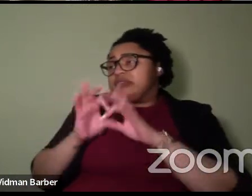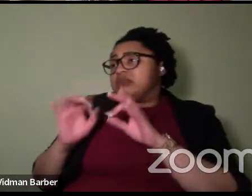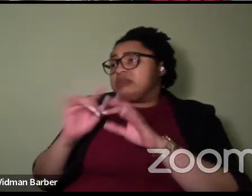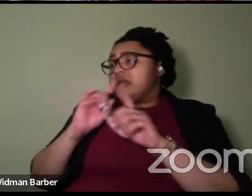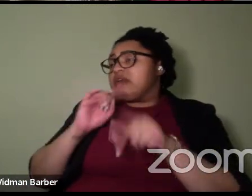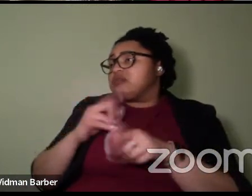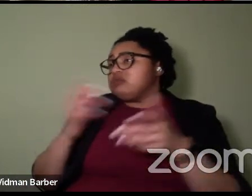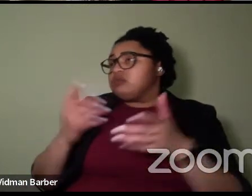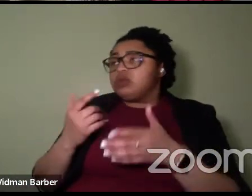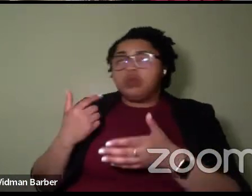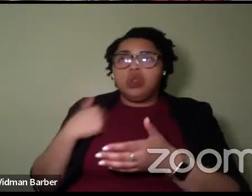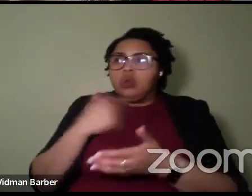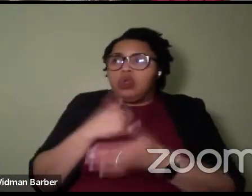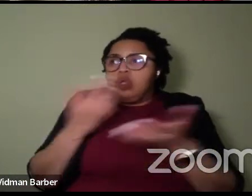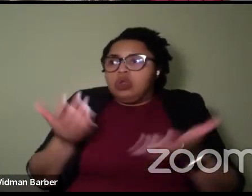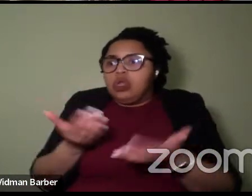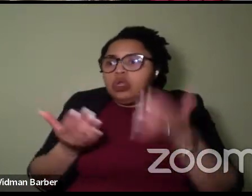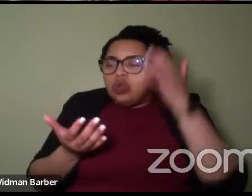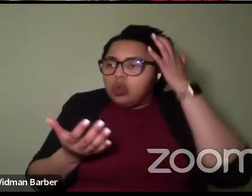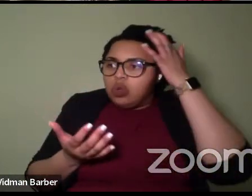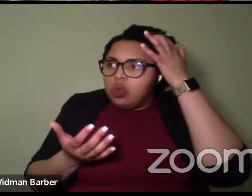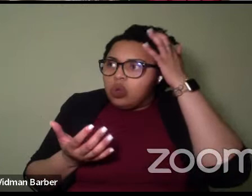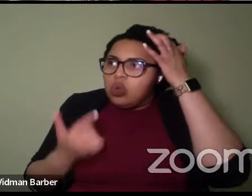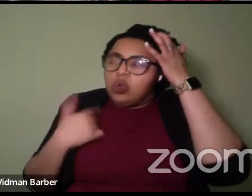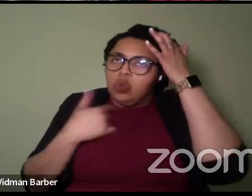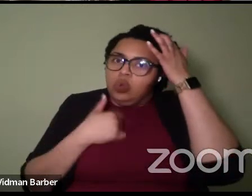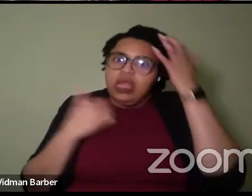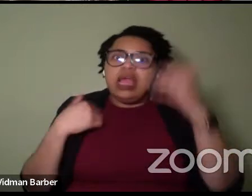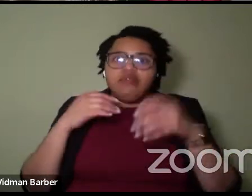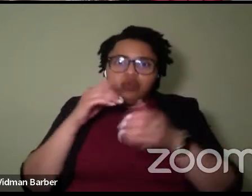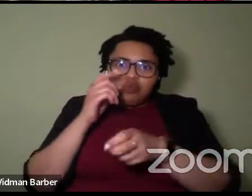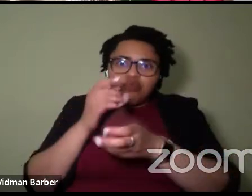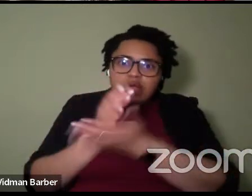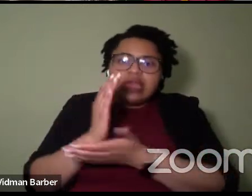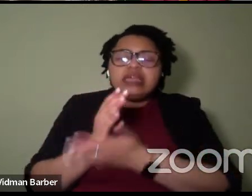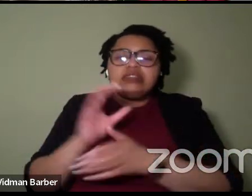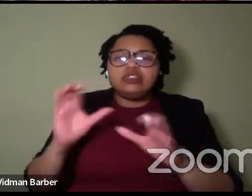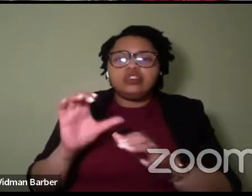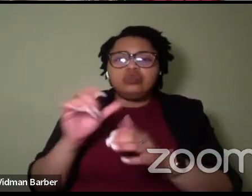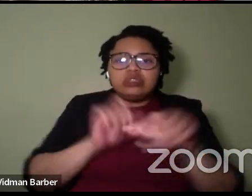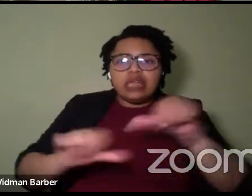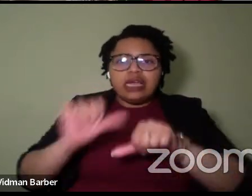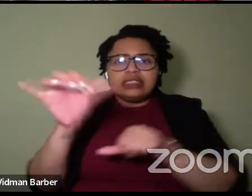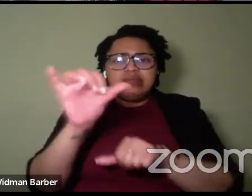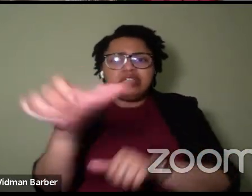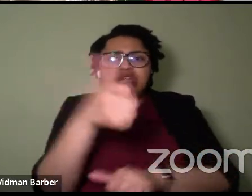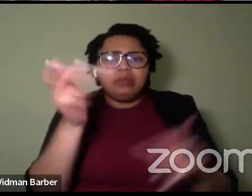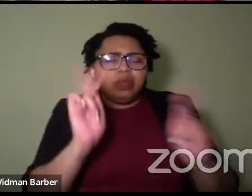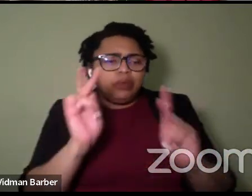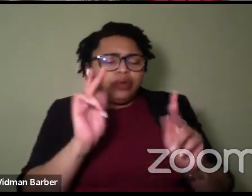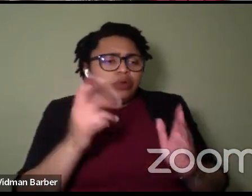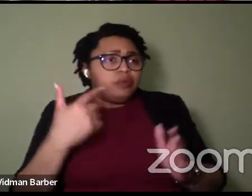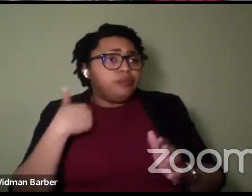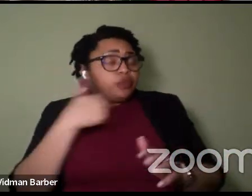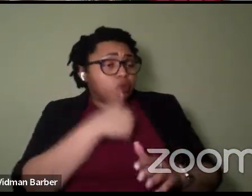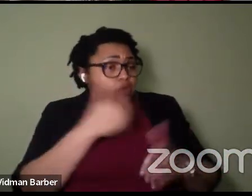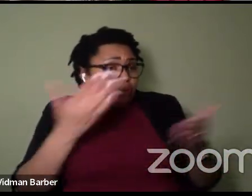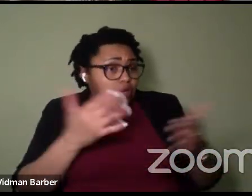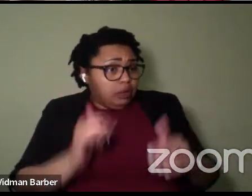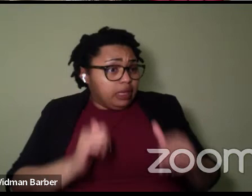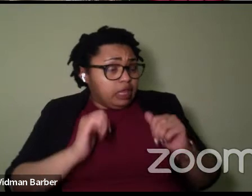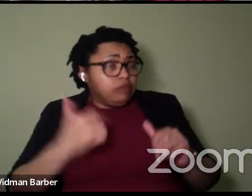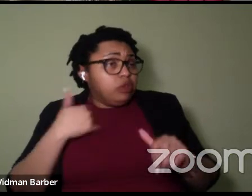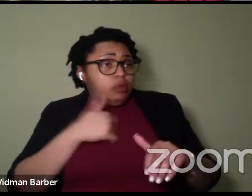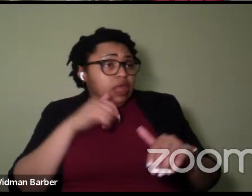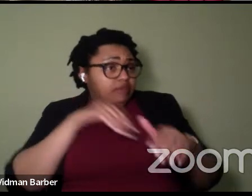exist and we have a right to do science like anybody else. And because we exist and our rights to have access to these spaces has not